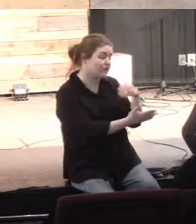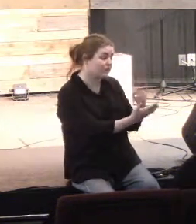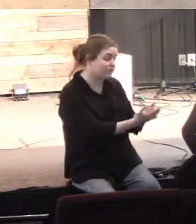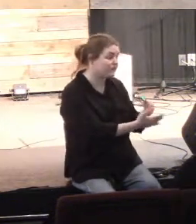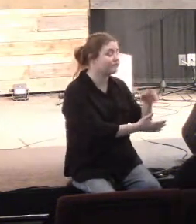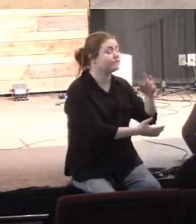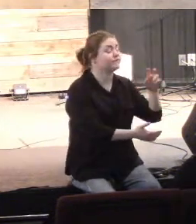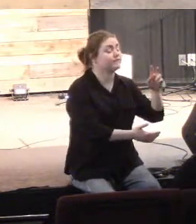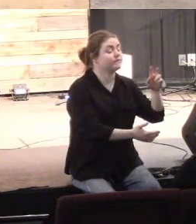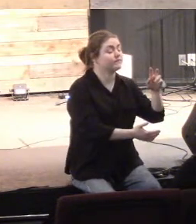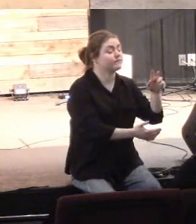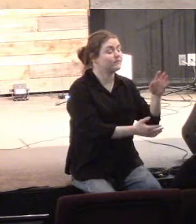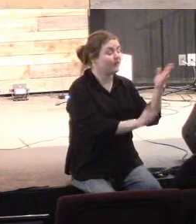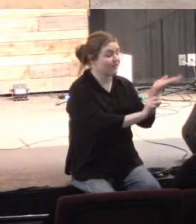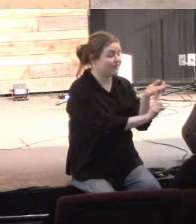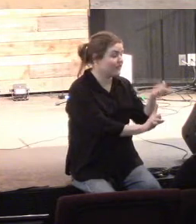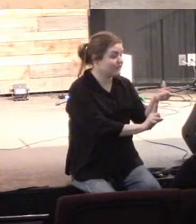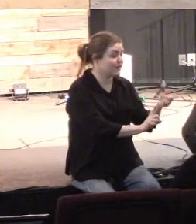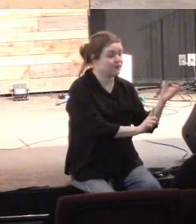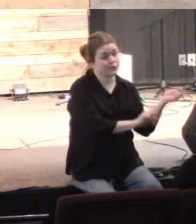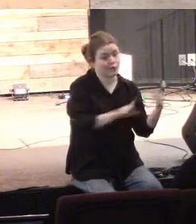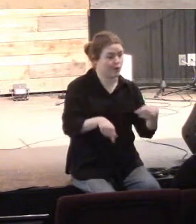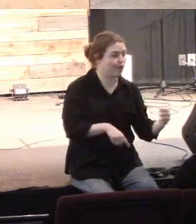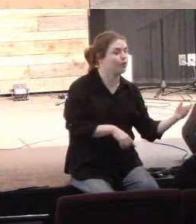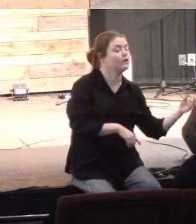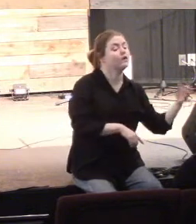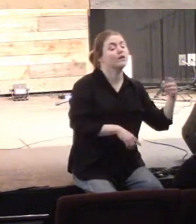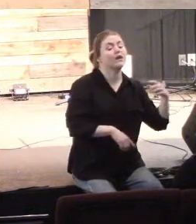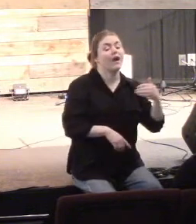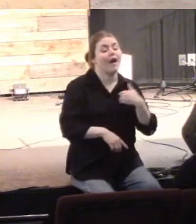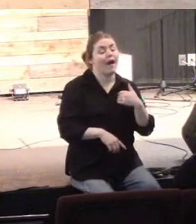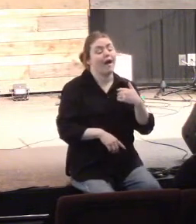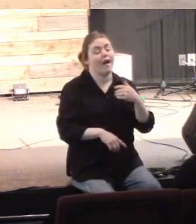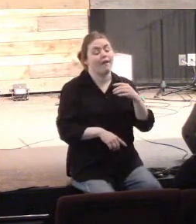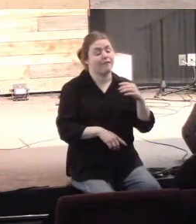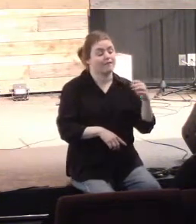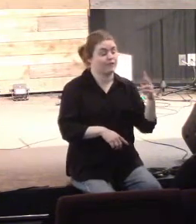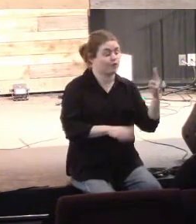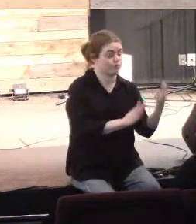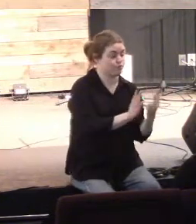another 2 to 4 hours back. There's a dead body upstairs, by the way.